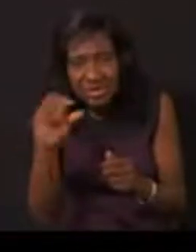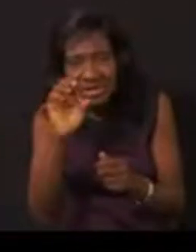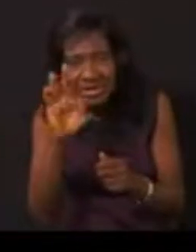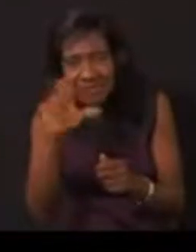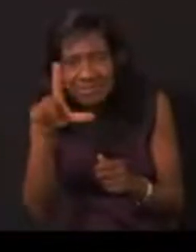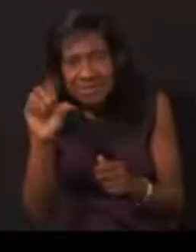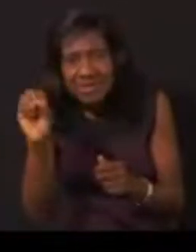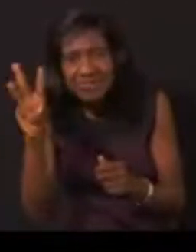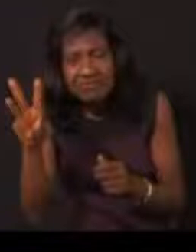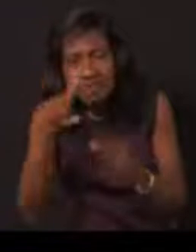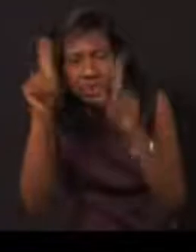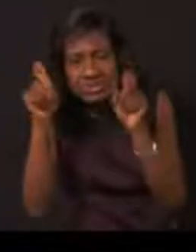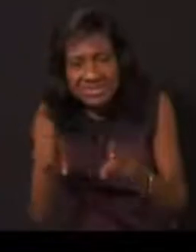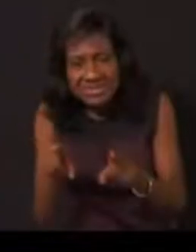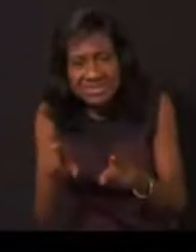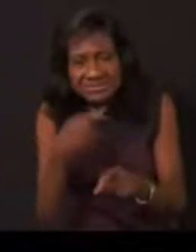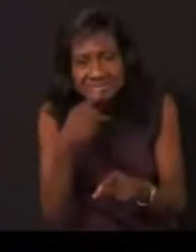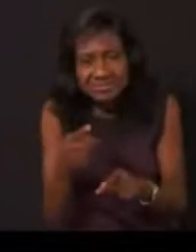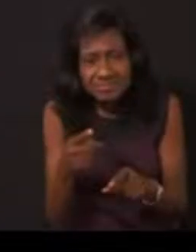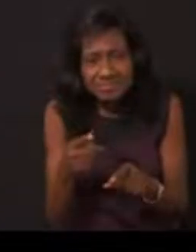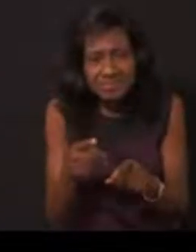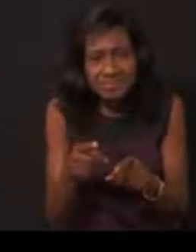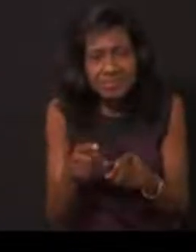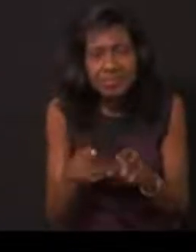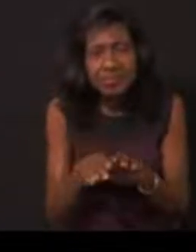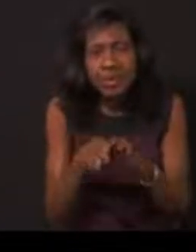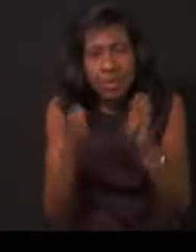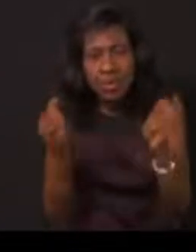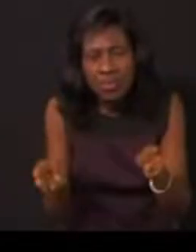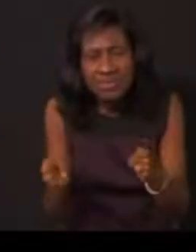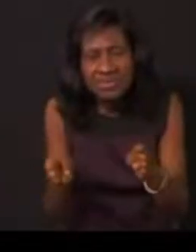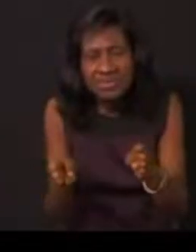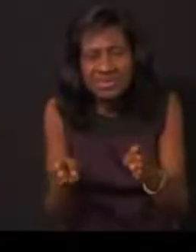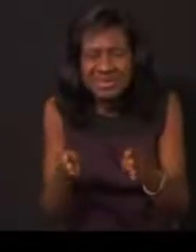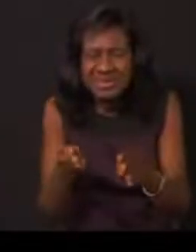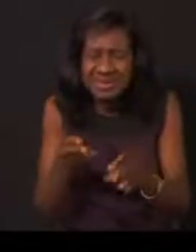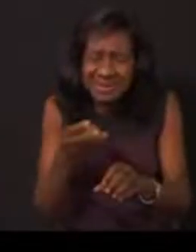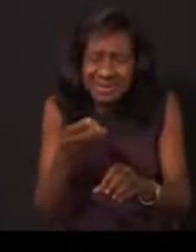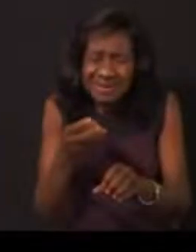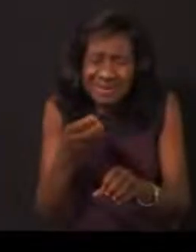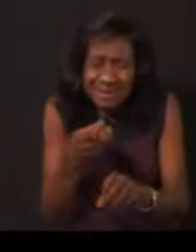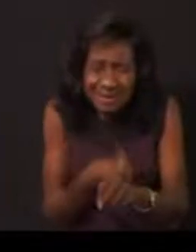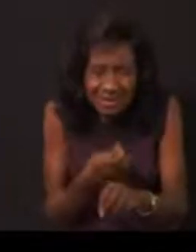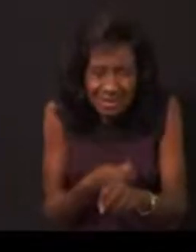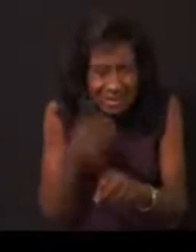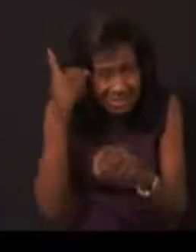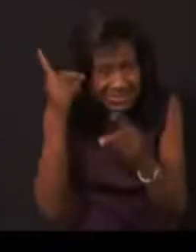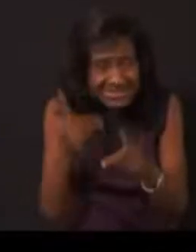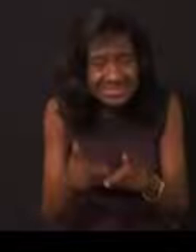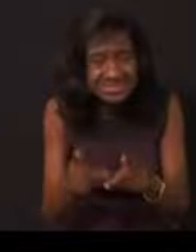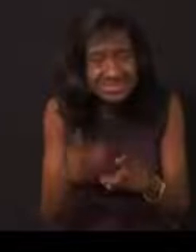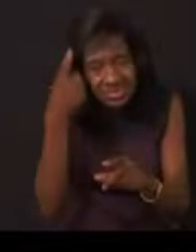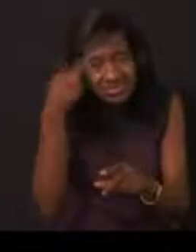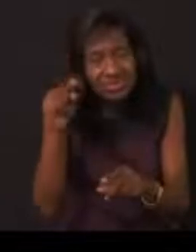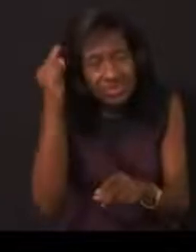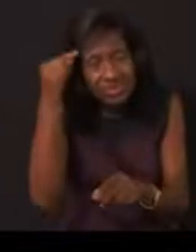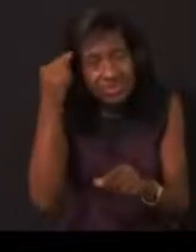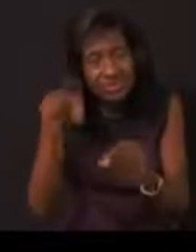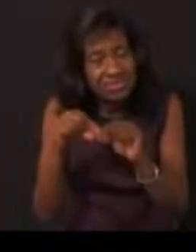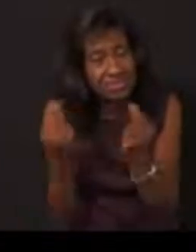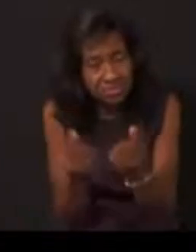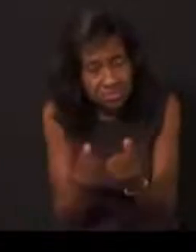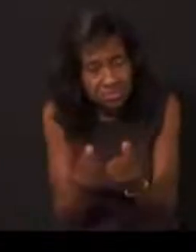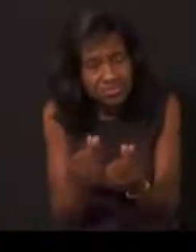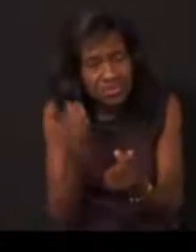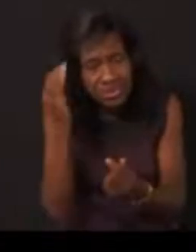reopening is likely to be one of the most, if not the most difficult decisions of this government. And I know how much